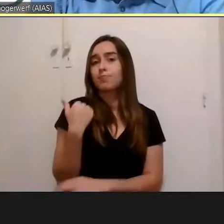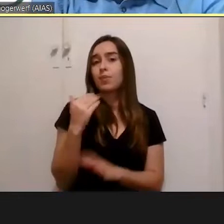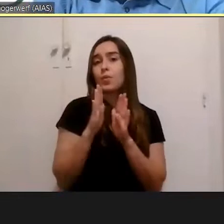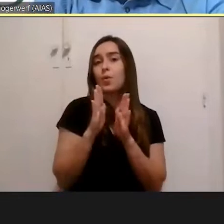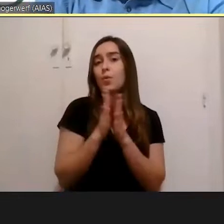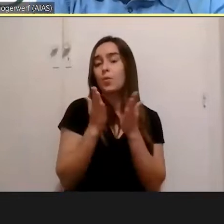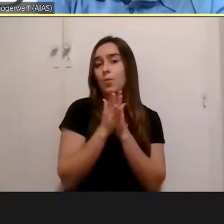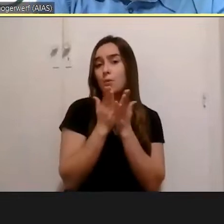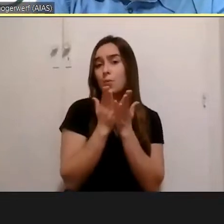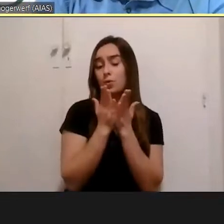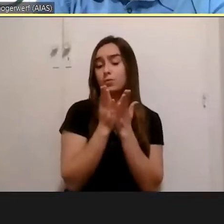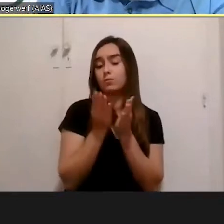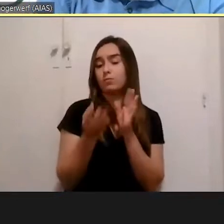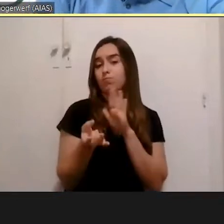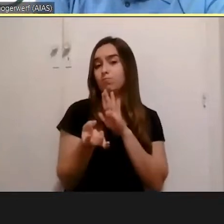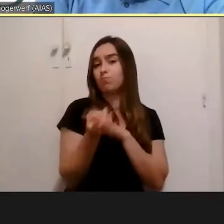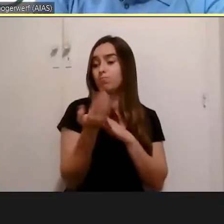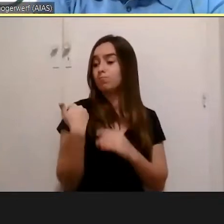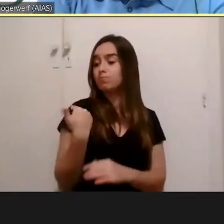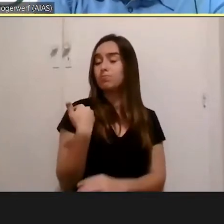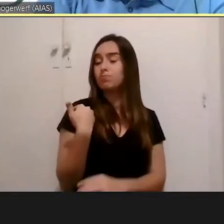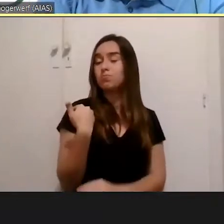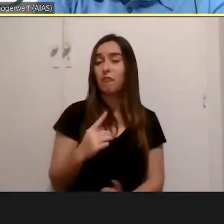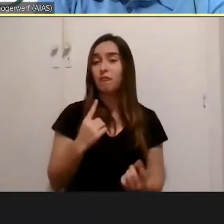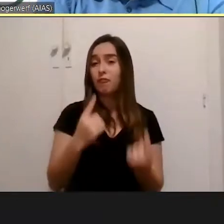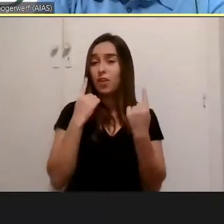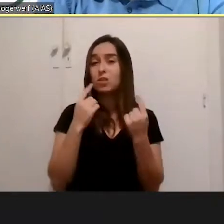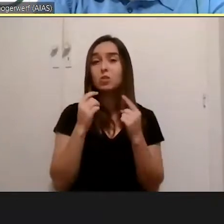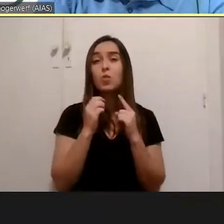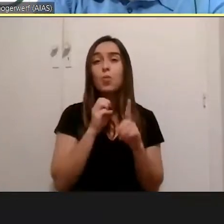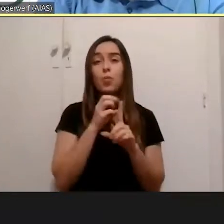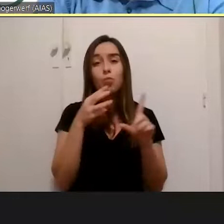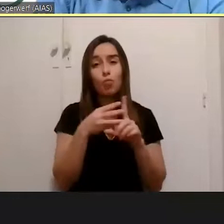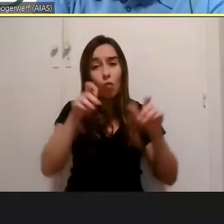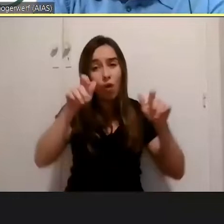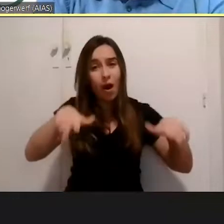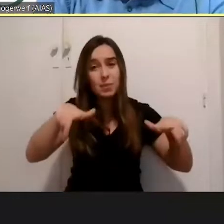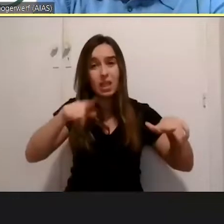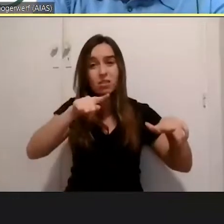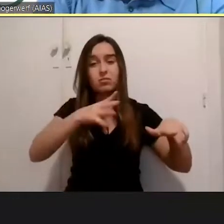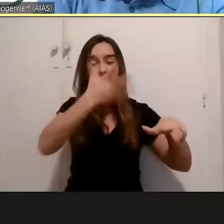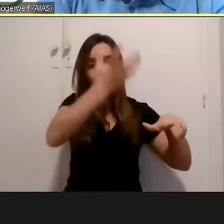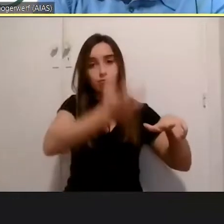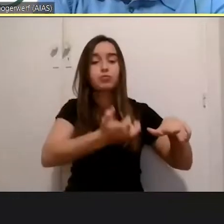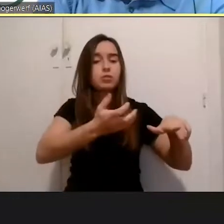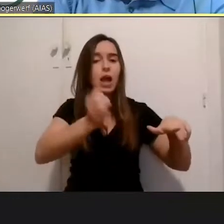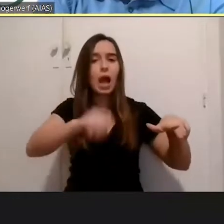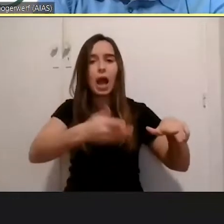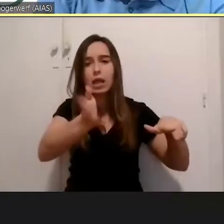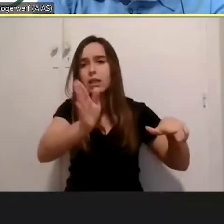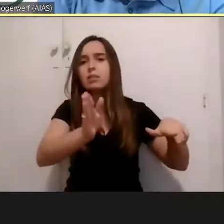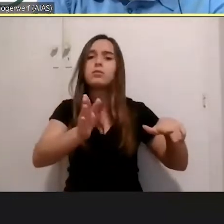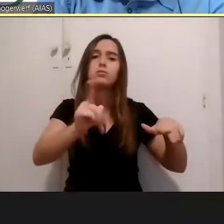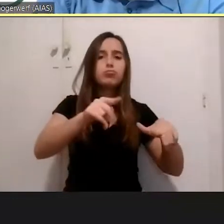assistive technology. You can easily download it from the website of the World Health Organization. It's a very comprehensive and interesting